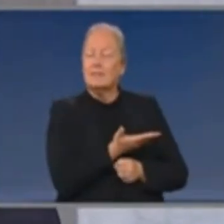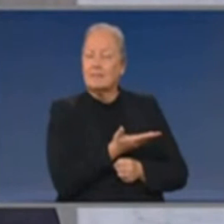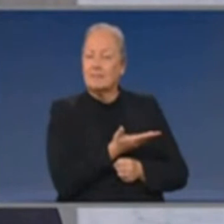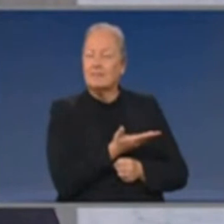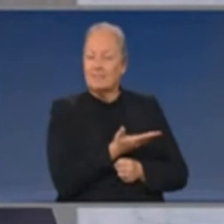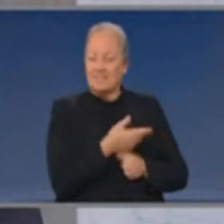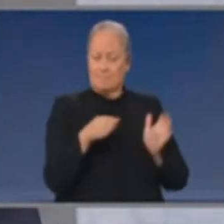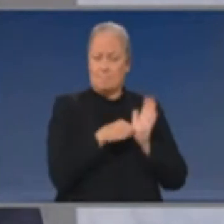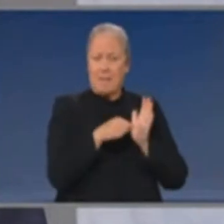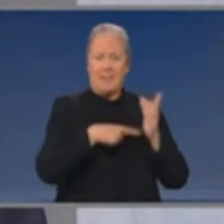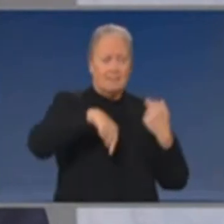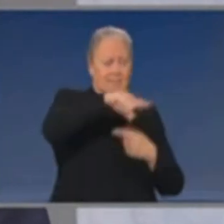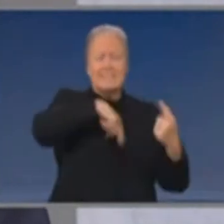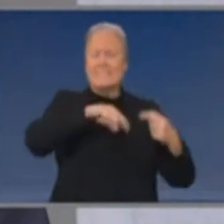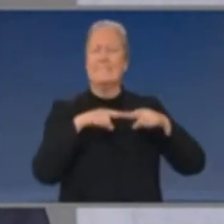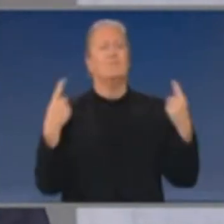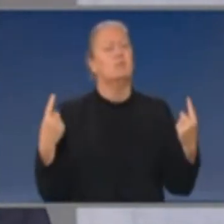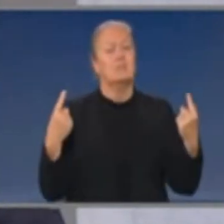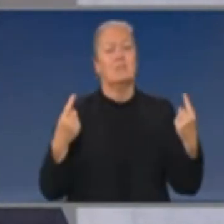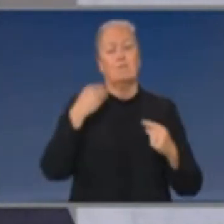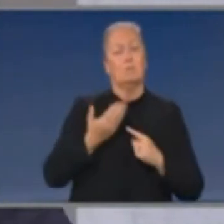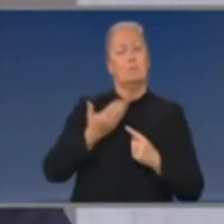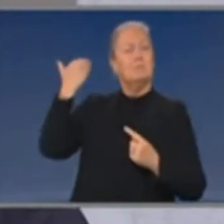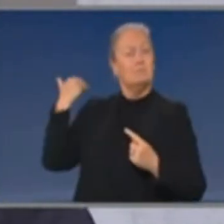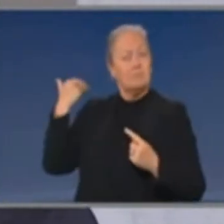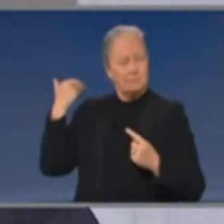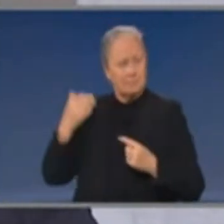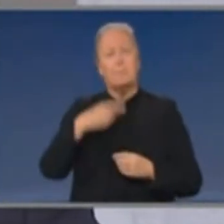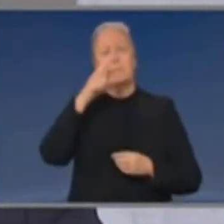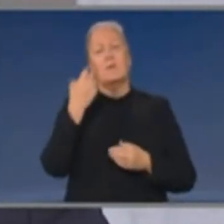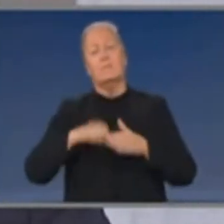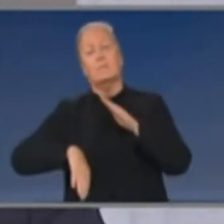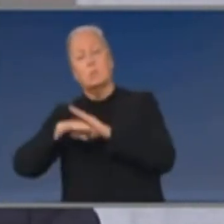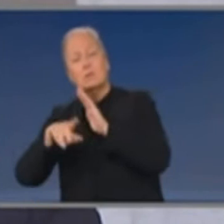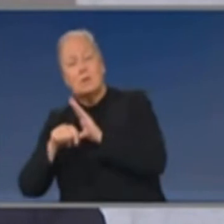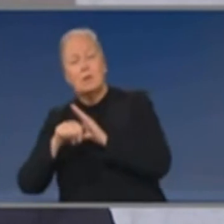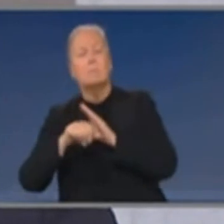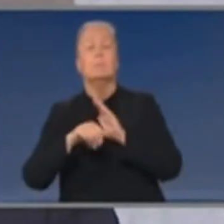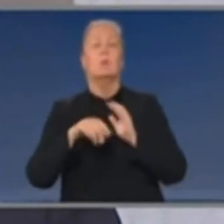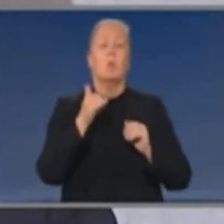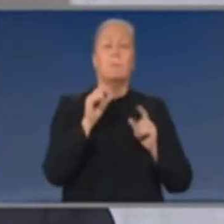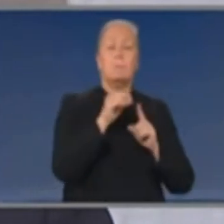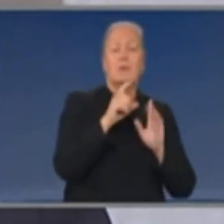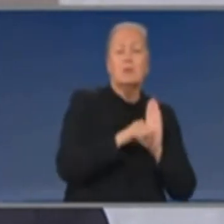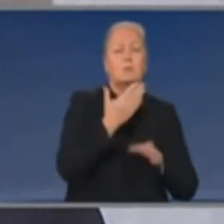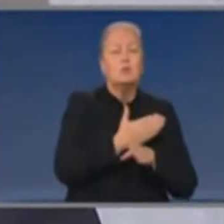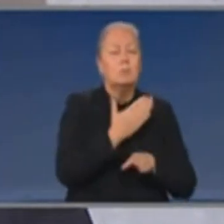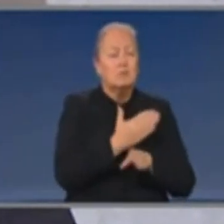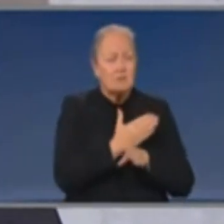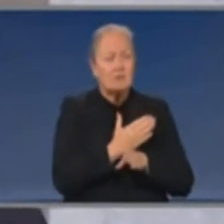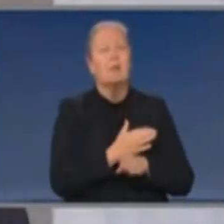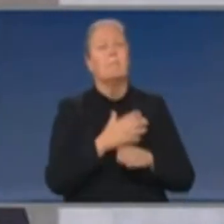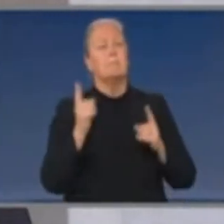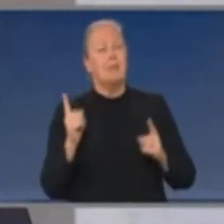choices were made about people staying in jobs or there being more full-time jobs, then employers decided for more